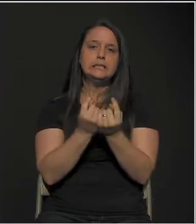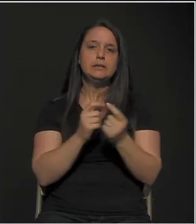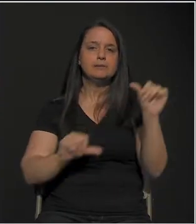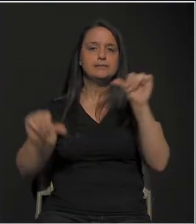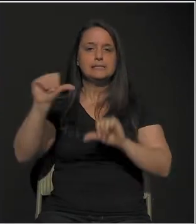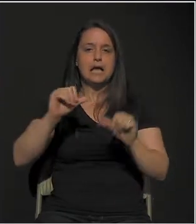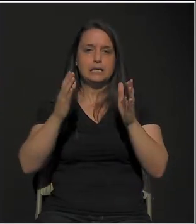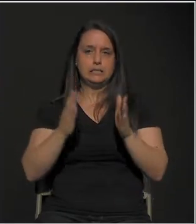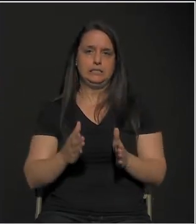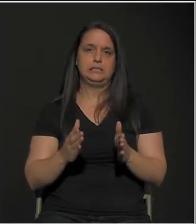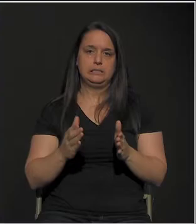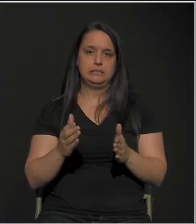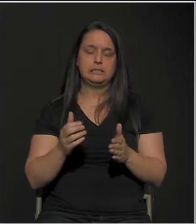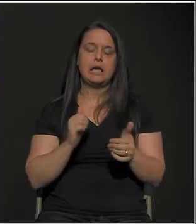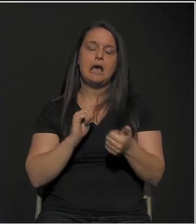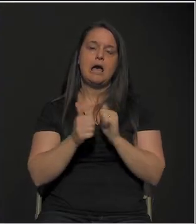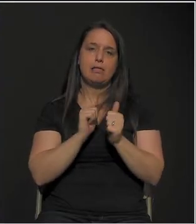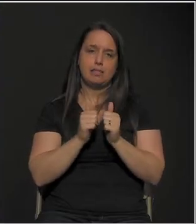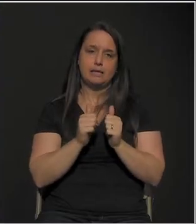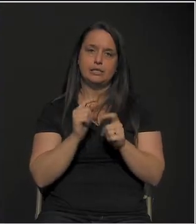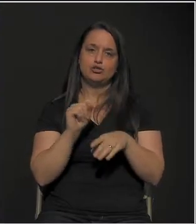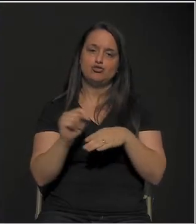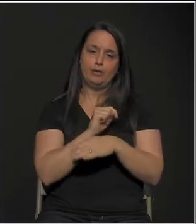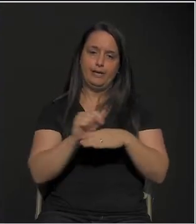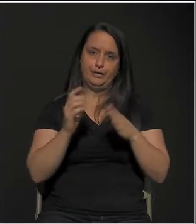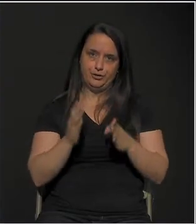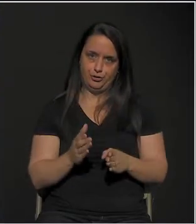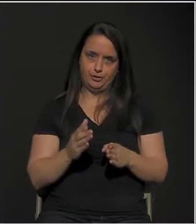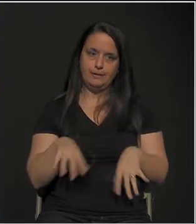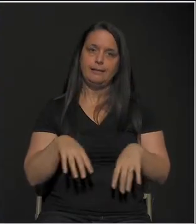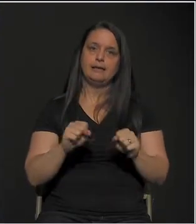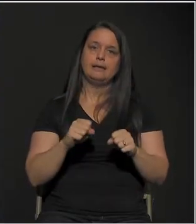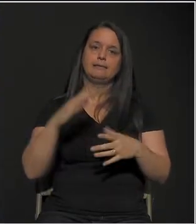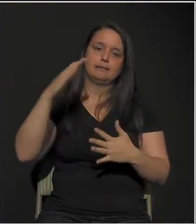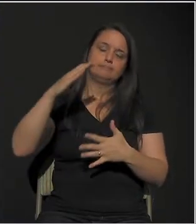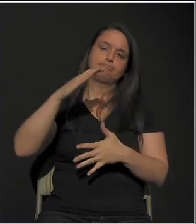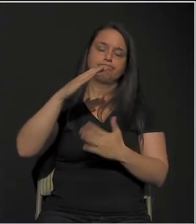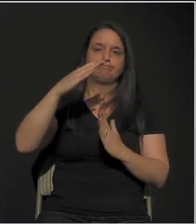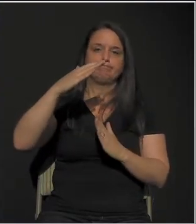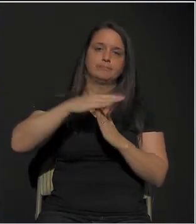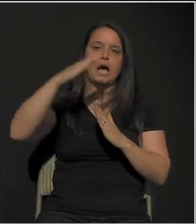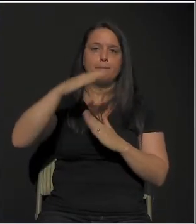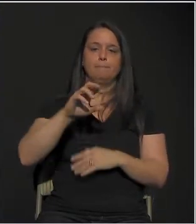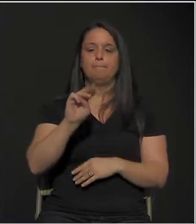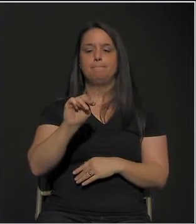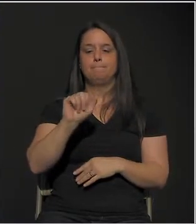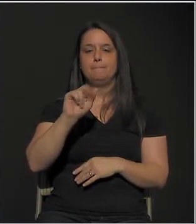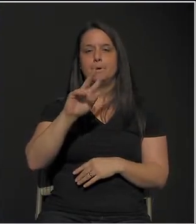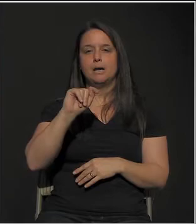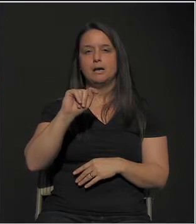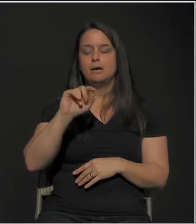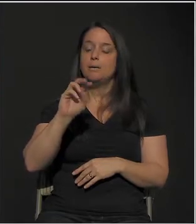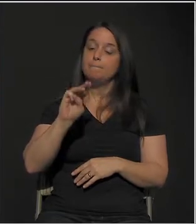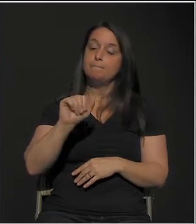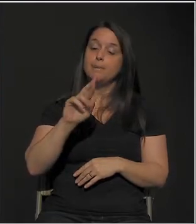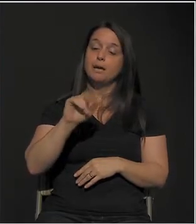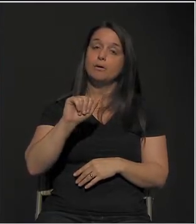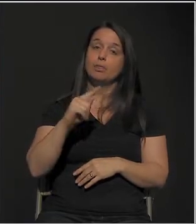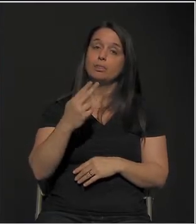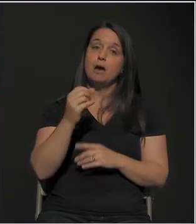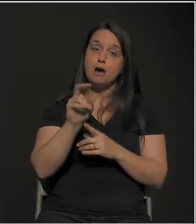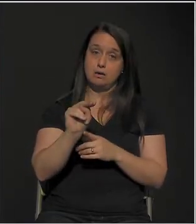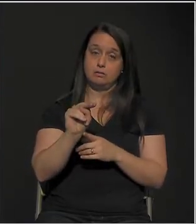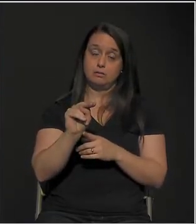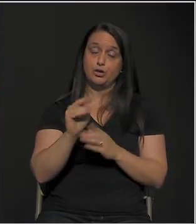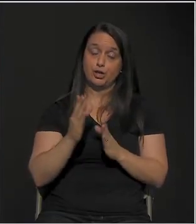and athletic trainers, they take the world's top marathon athletes and they get super scientific with these guys and train these